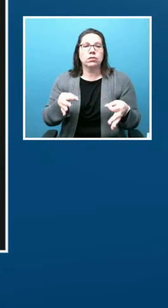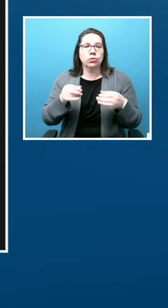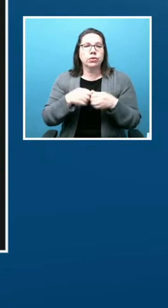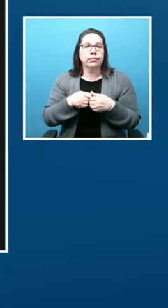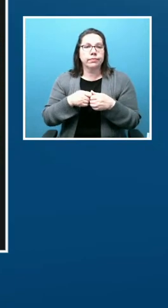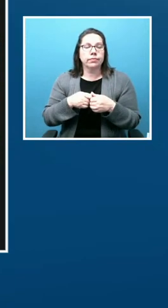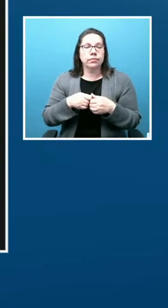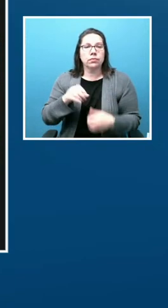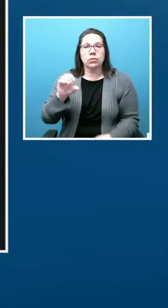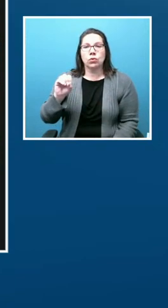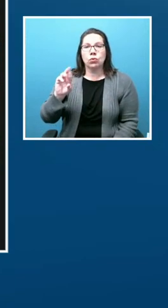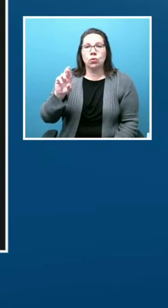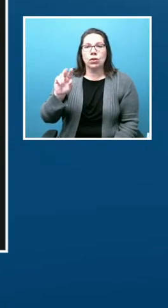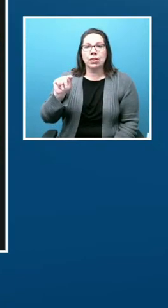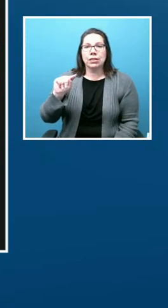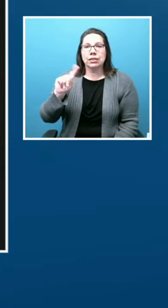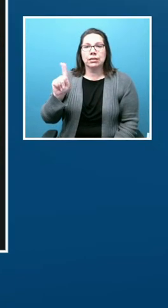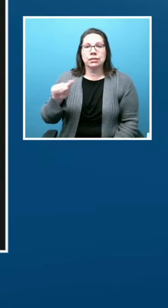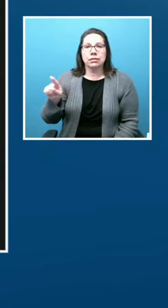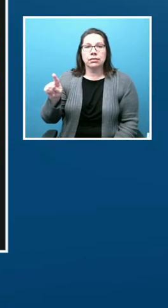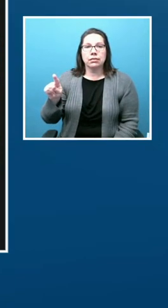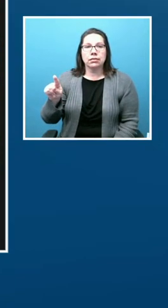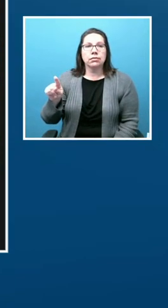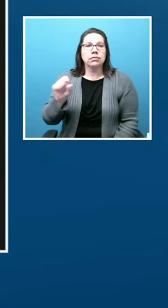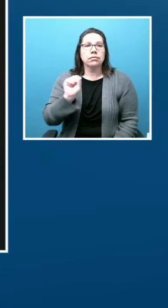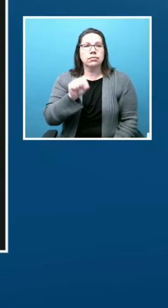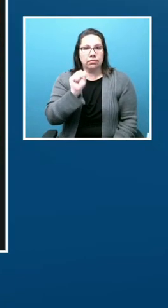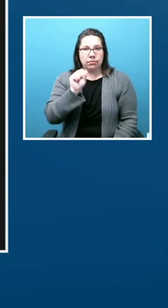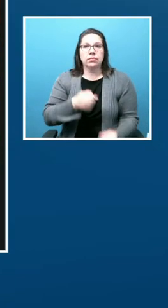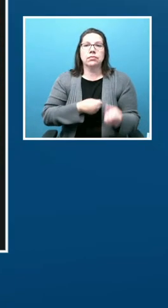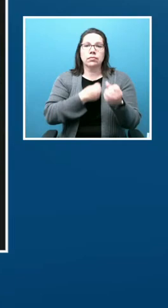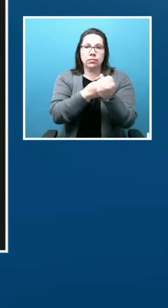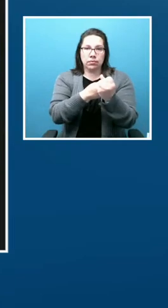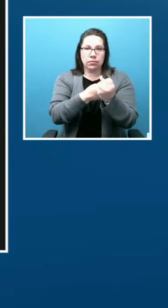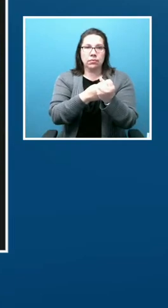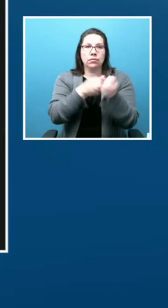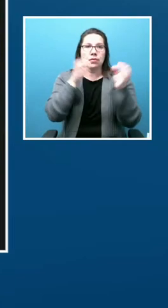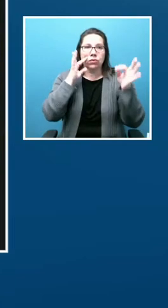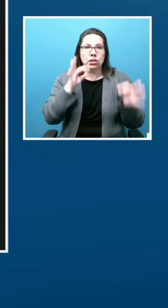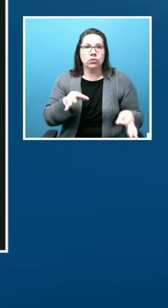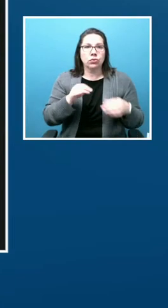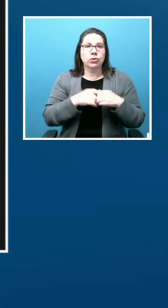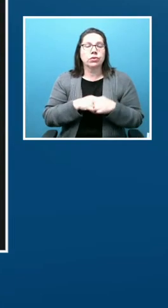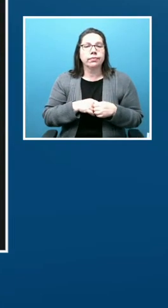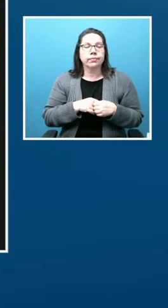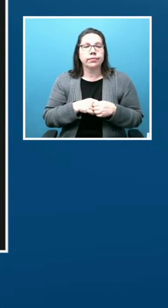Thank you. Mr. Ortiz? I vote yay in favor of the resolution.